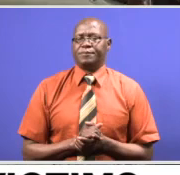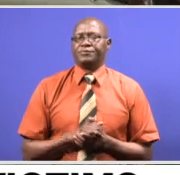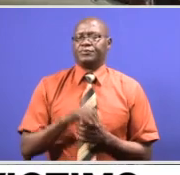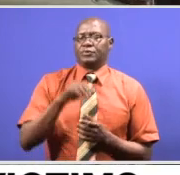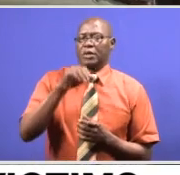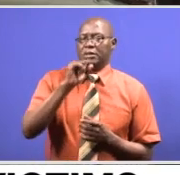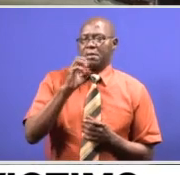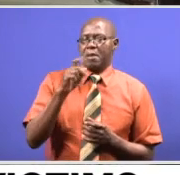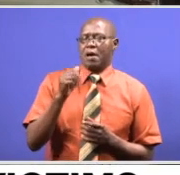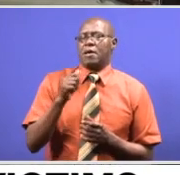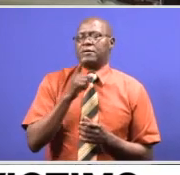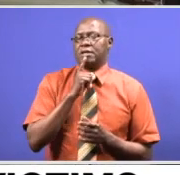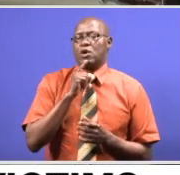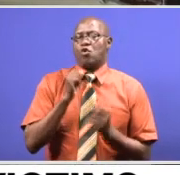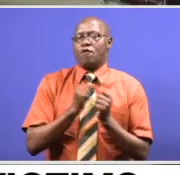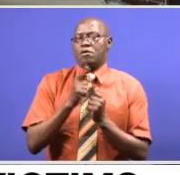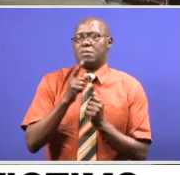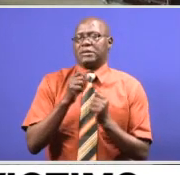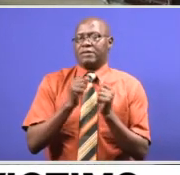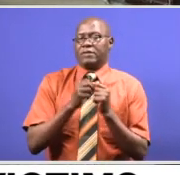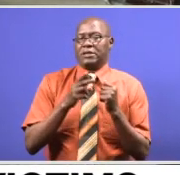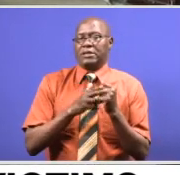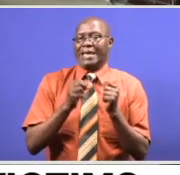of November 17th, Kenya had recorded